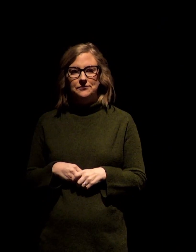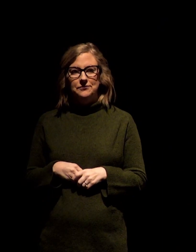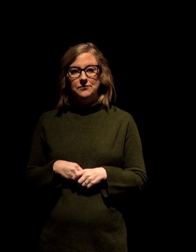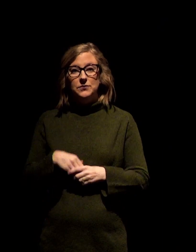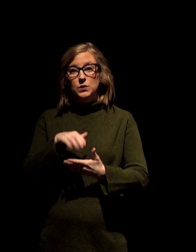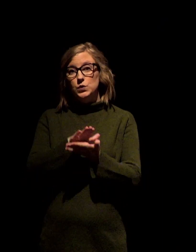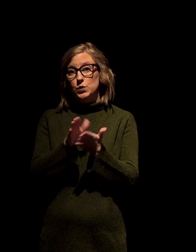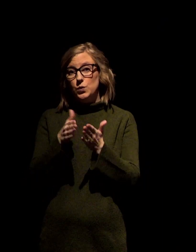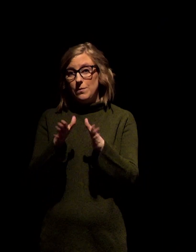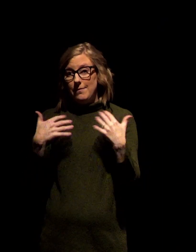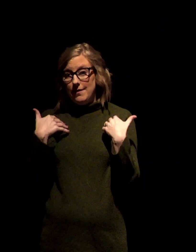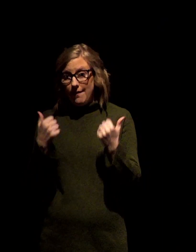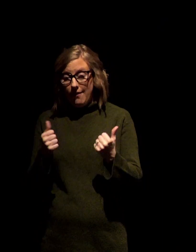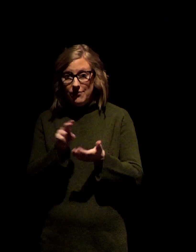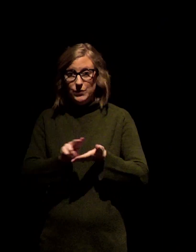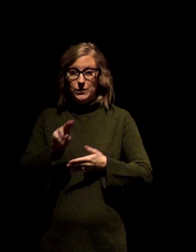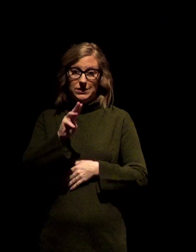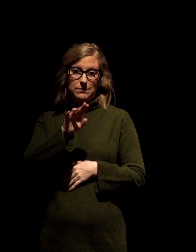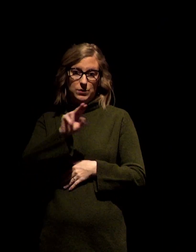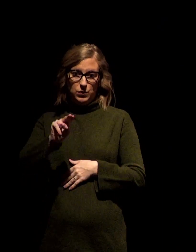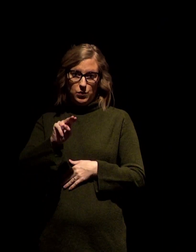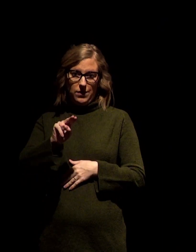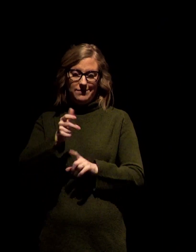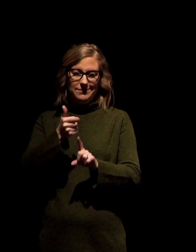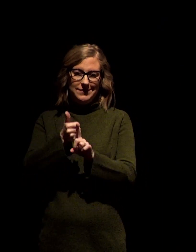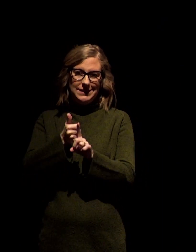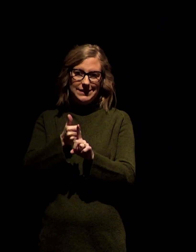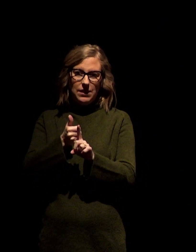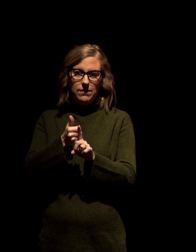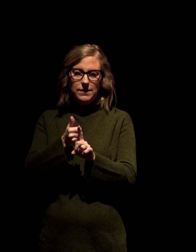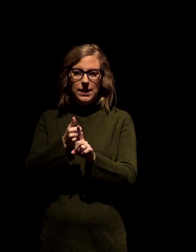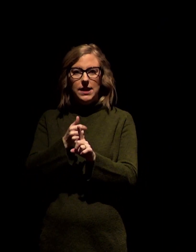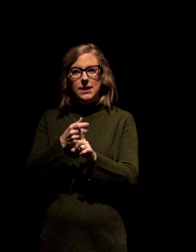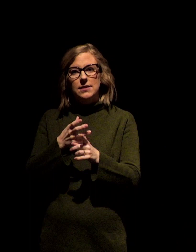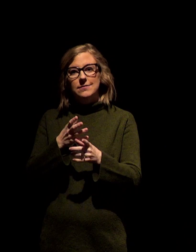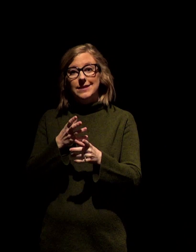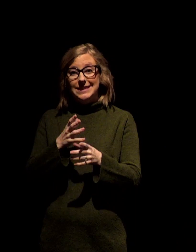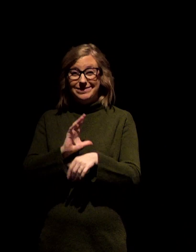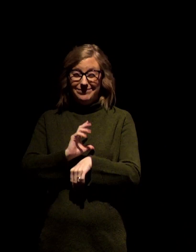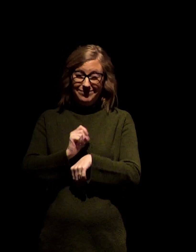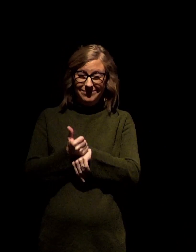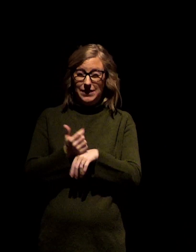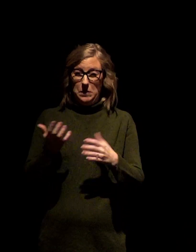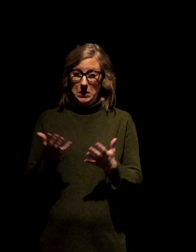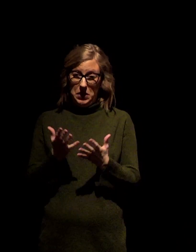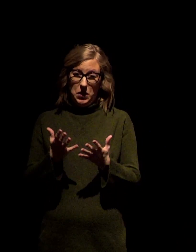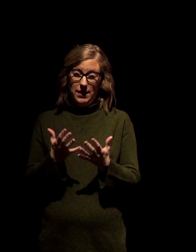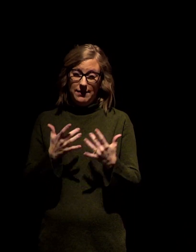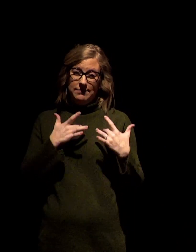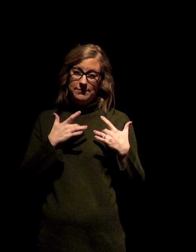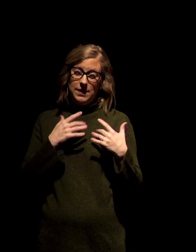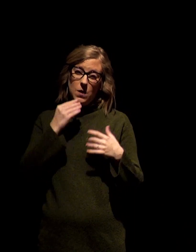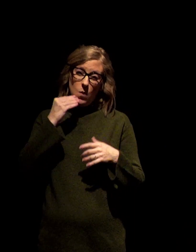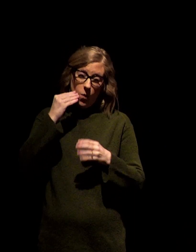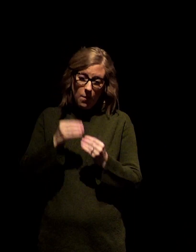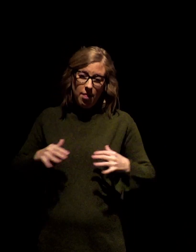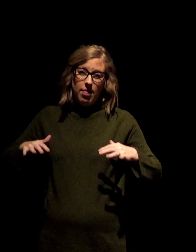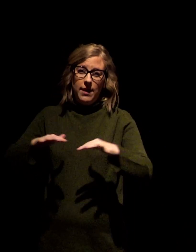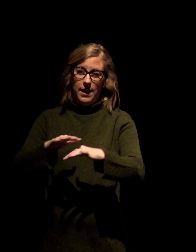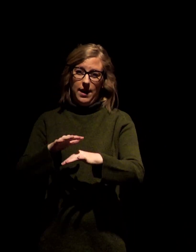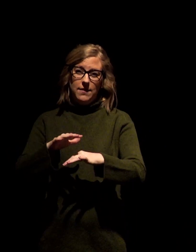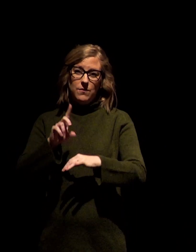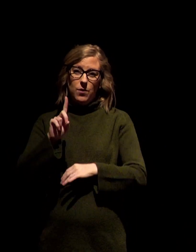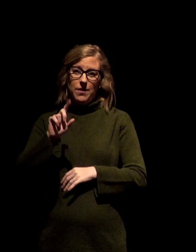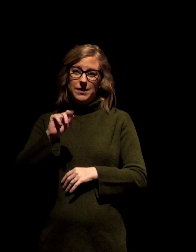The School of Public Health at the University of Minnesota is built within the traditional homelands of the Dakota peoples. Minnesota comes